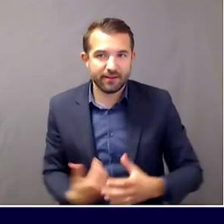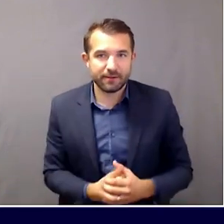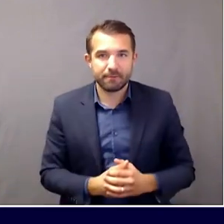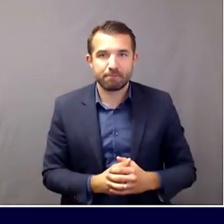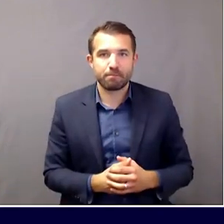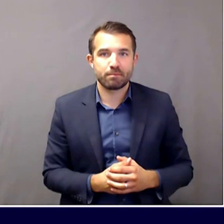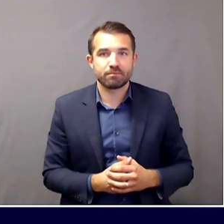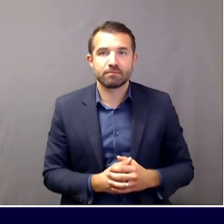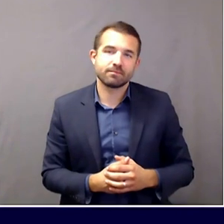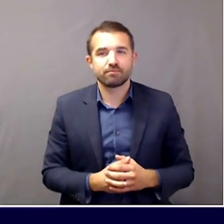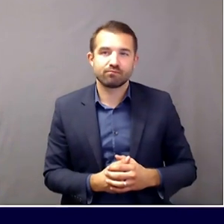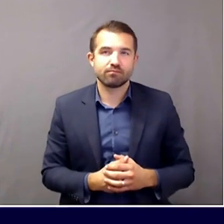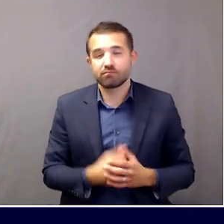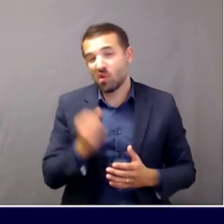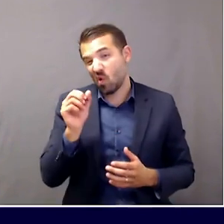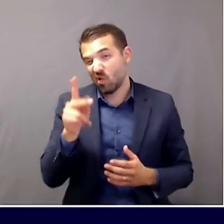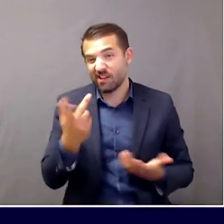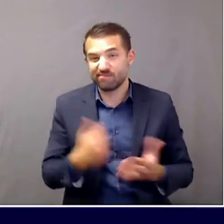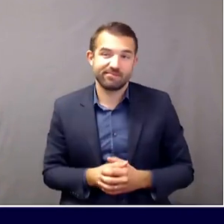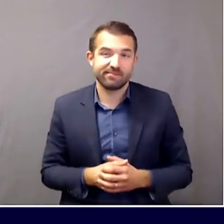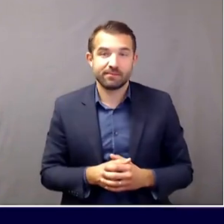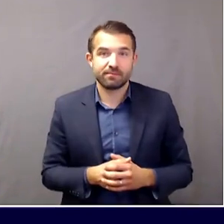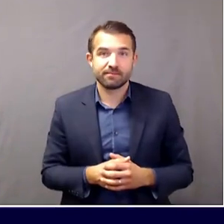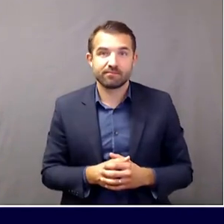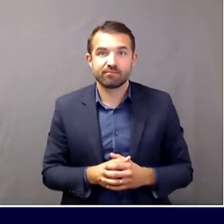So then how close are you to